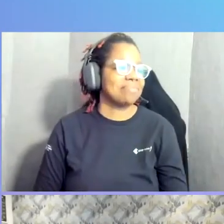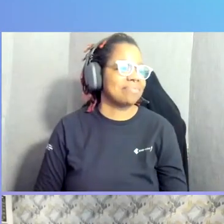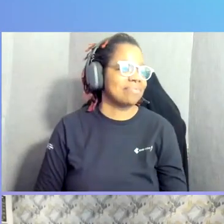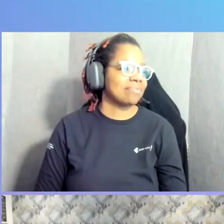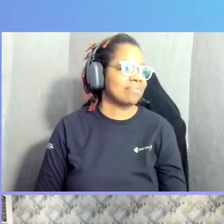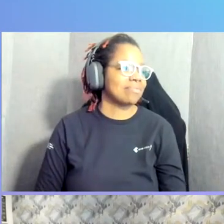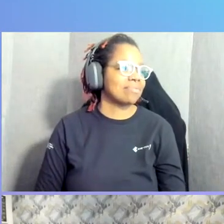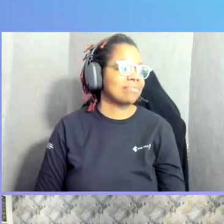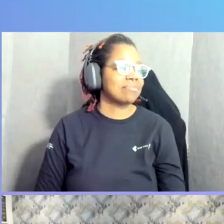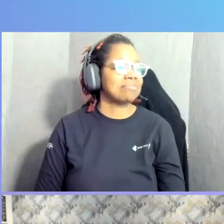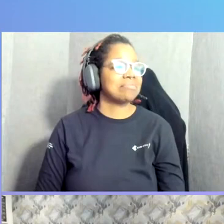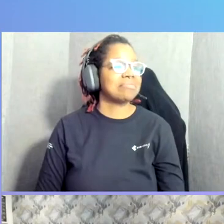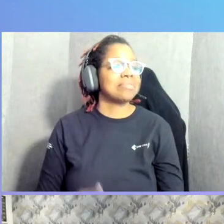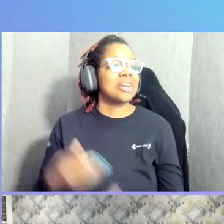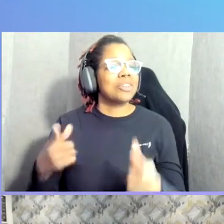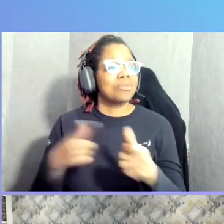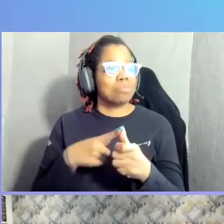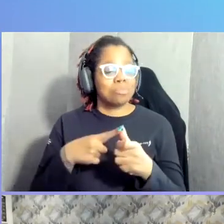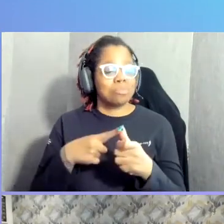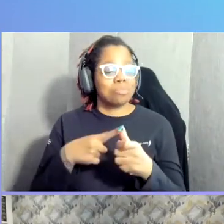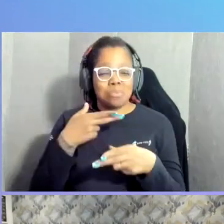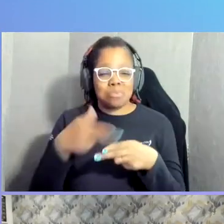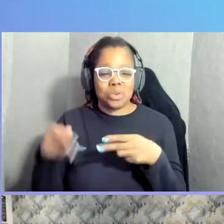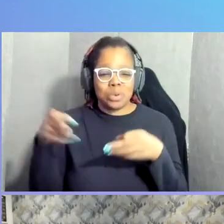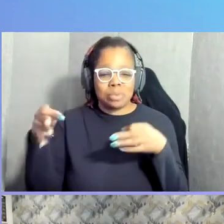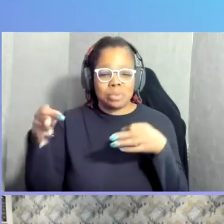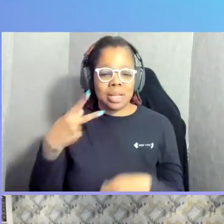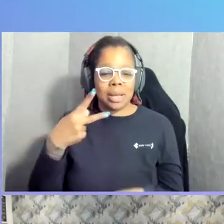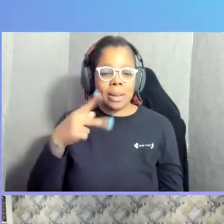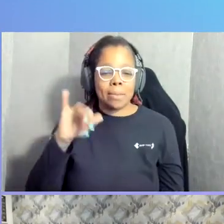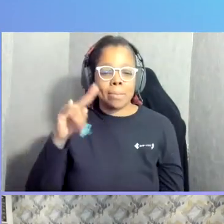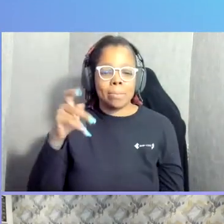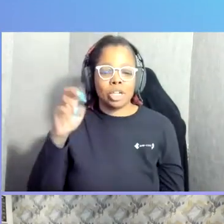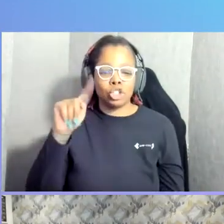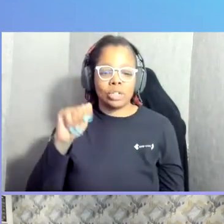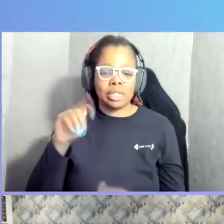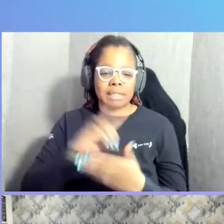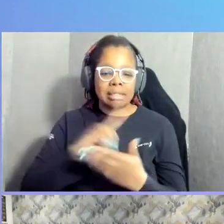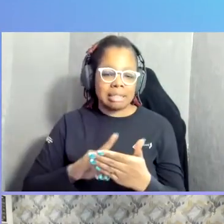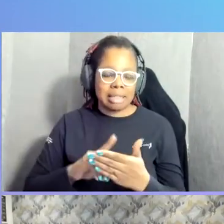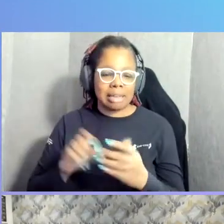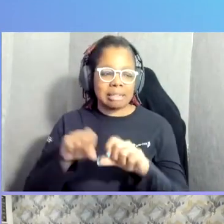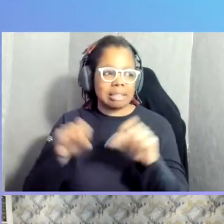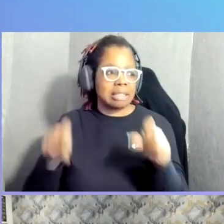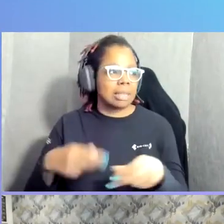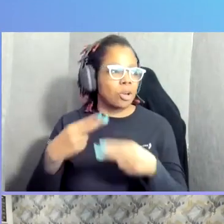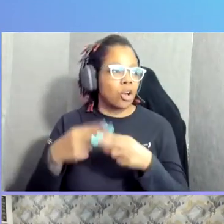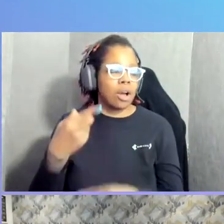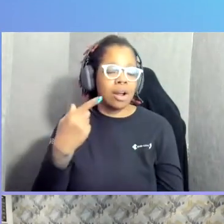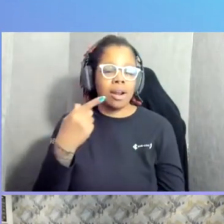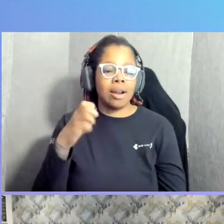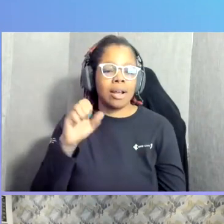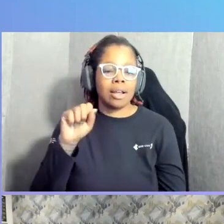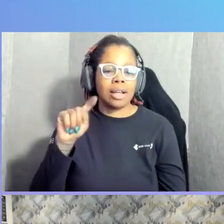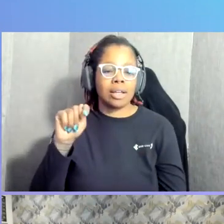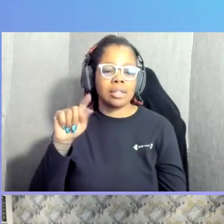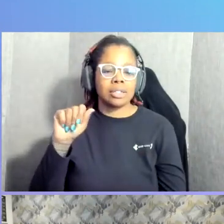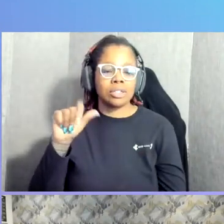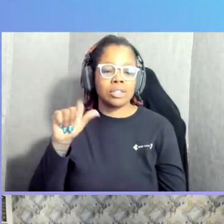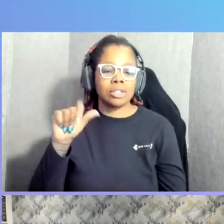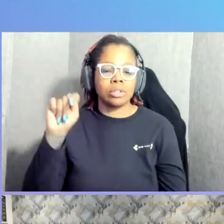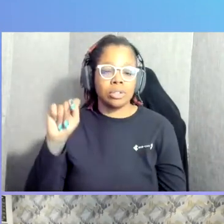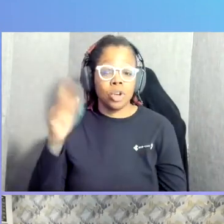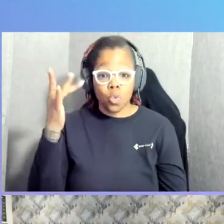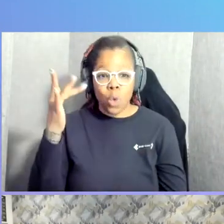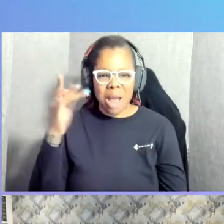I wanted to quickly introduce the Pinterest design system, Gestalt. Why? Because I'll be sharing